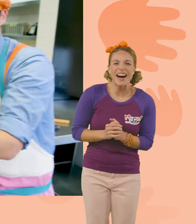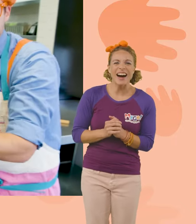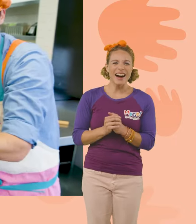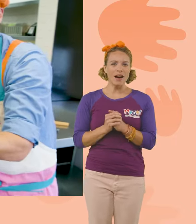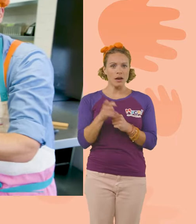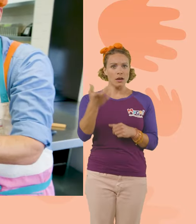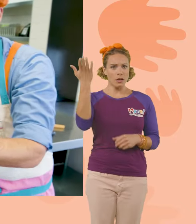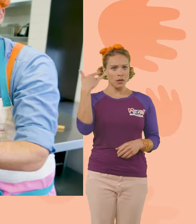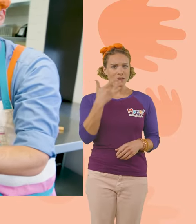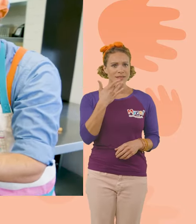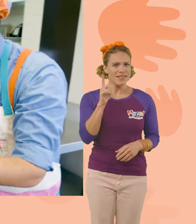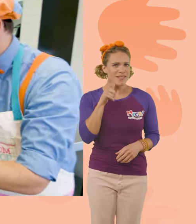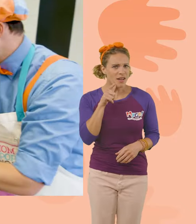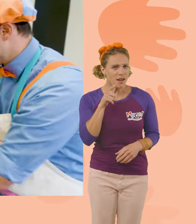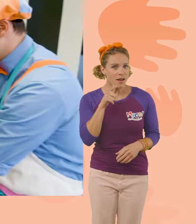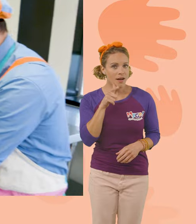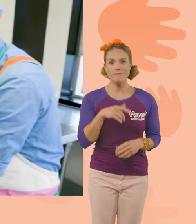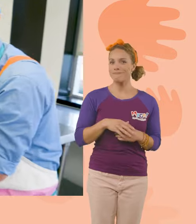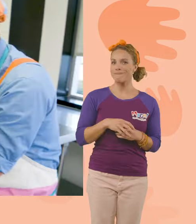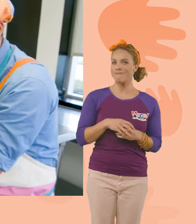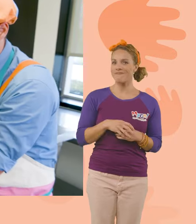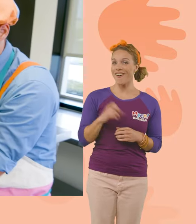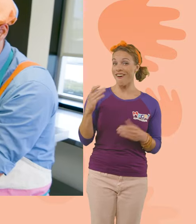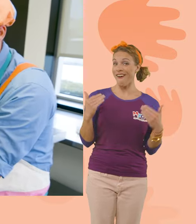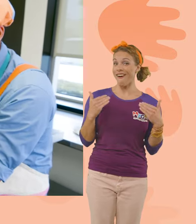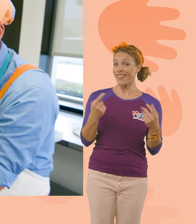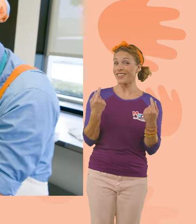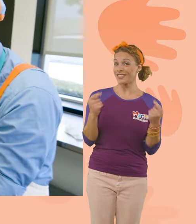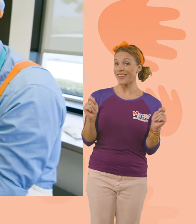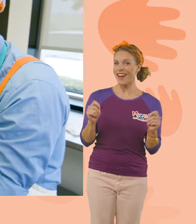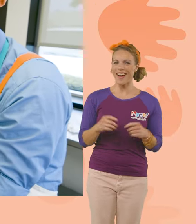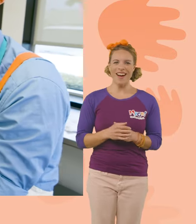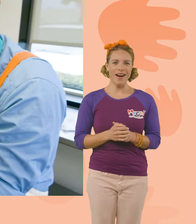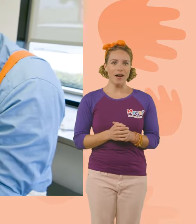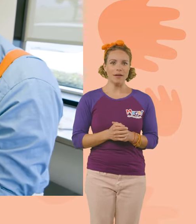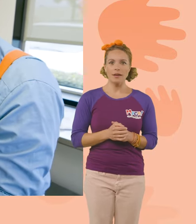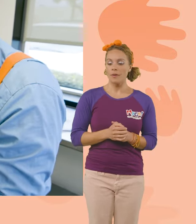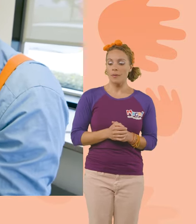Woohoo! Have you ever tasted a lemon before? Okay, let's try some.